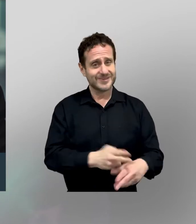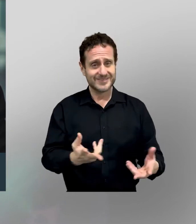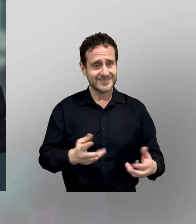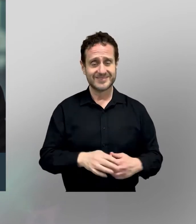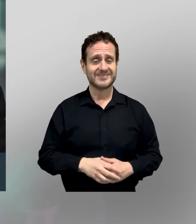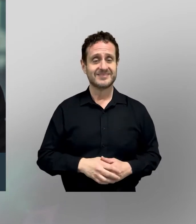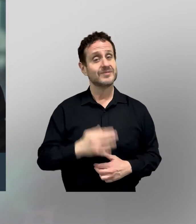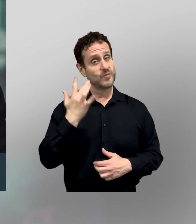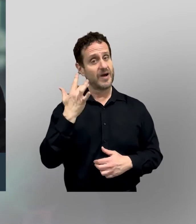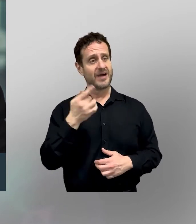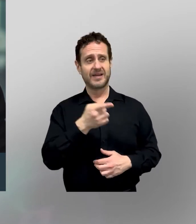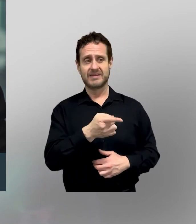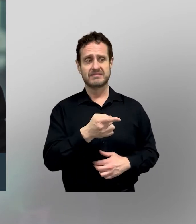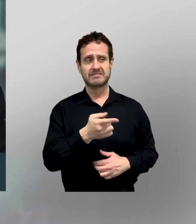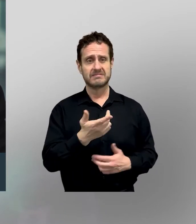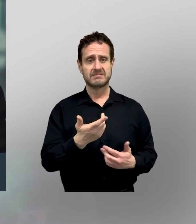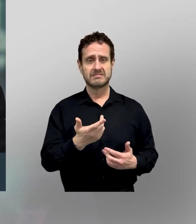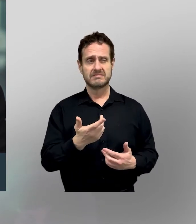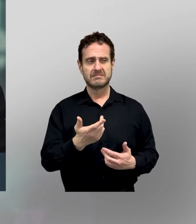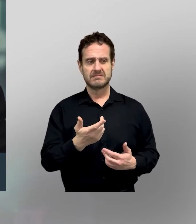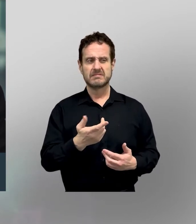kind of no-brainer